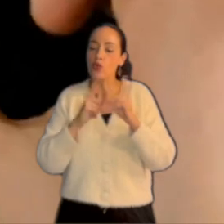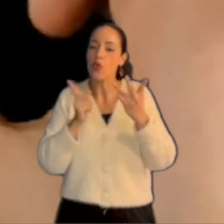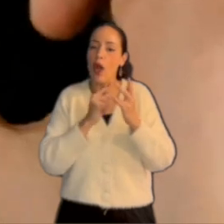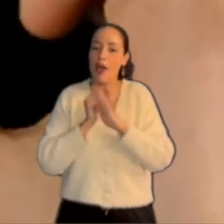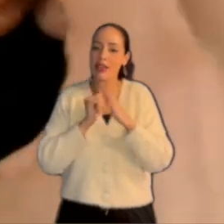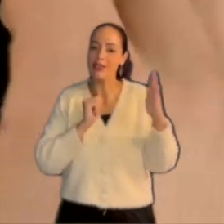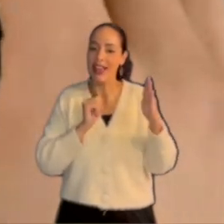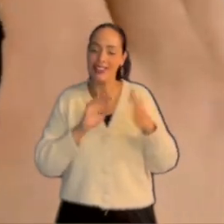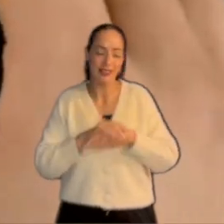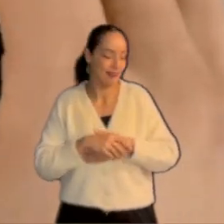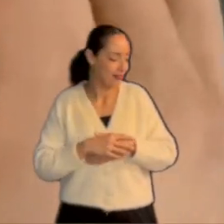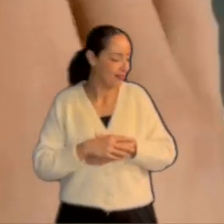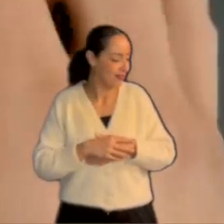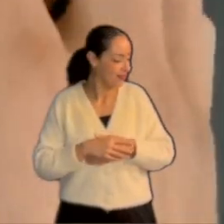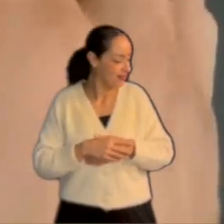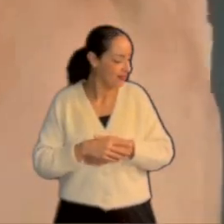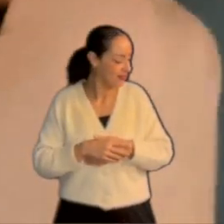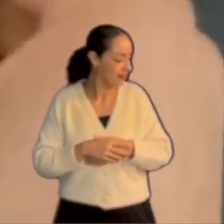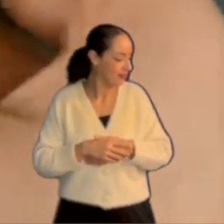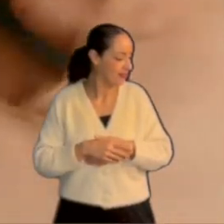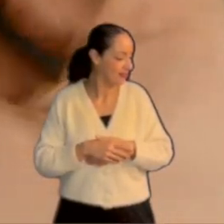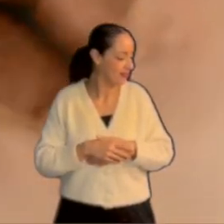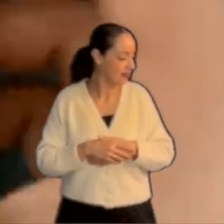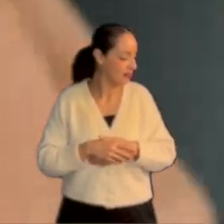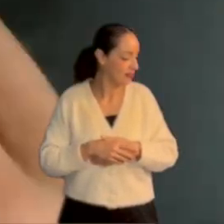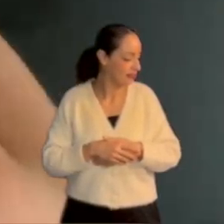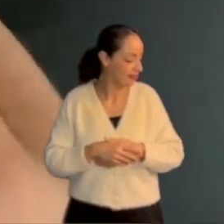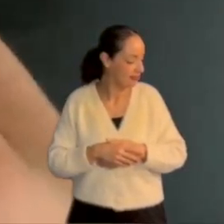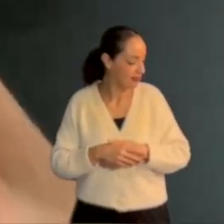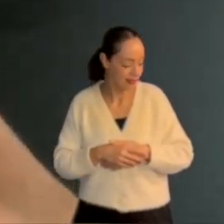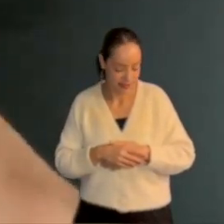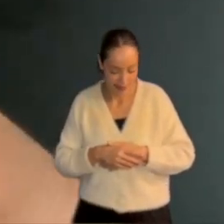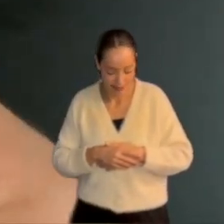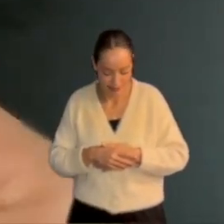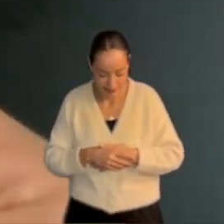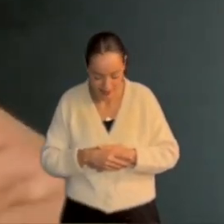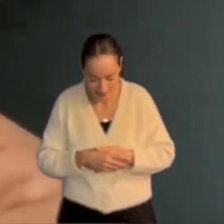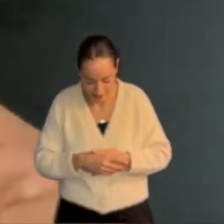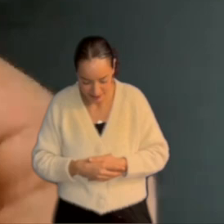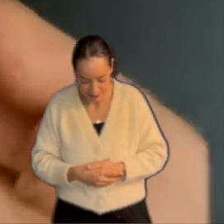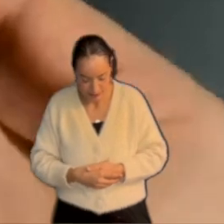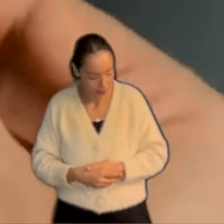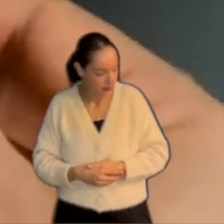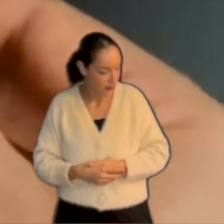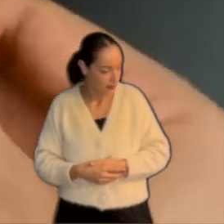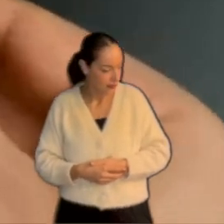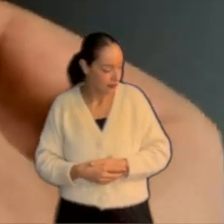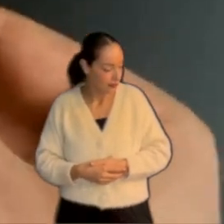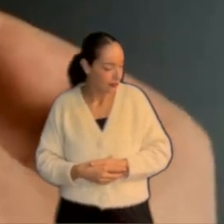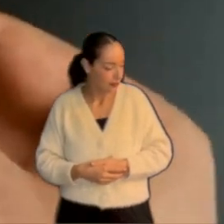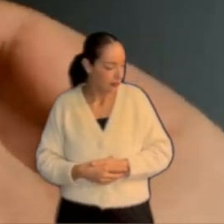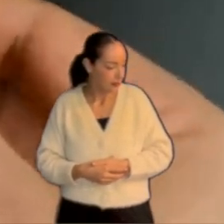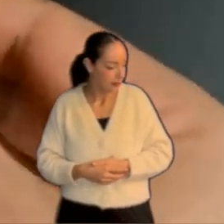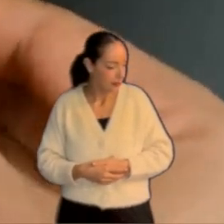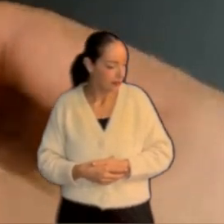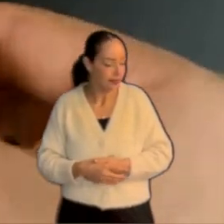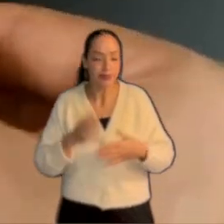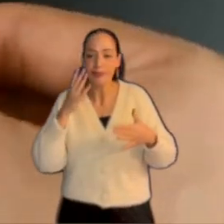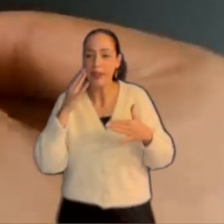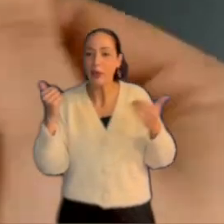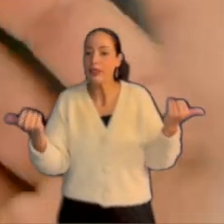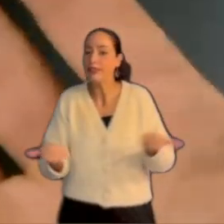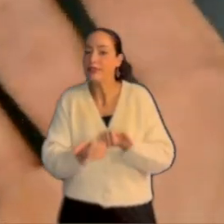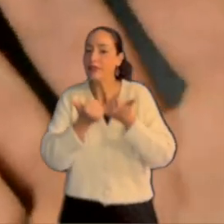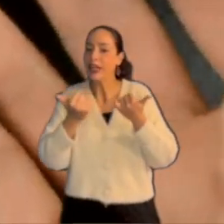With this done, our origami heart is ready! As I said, very easy to make, I hope